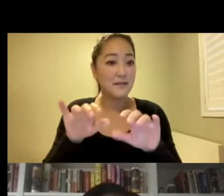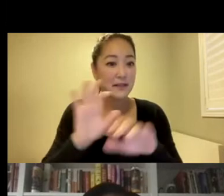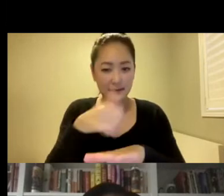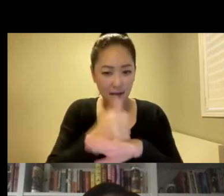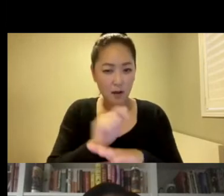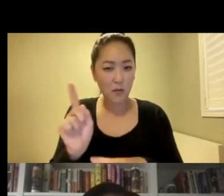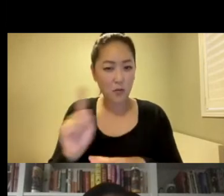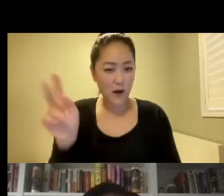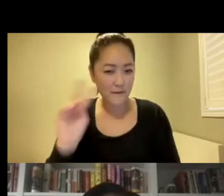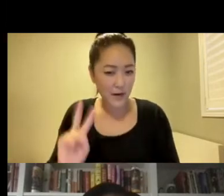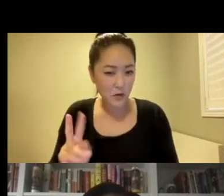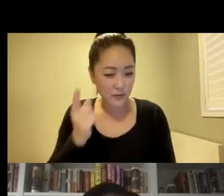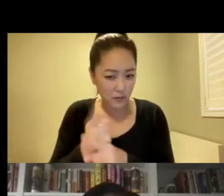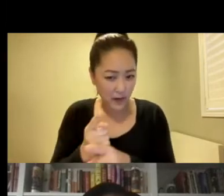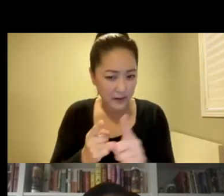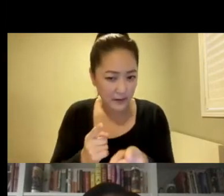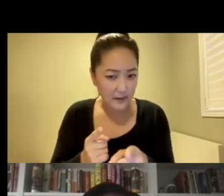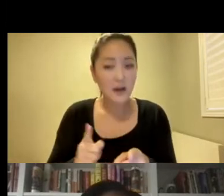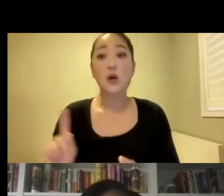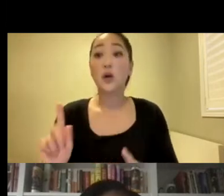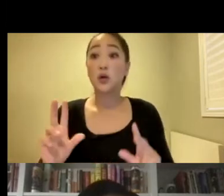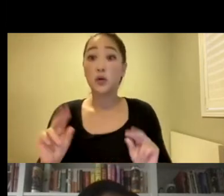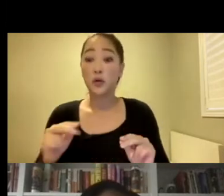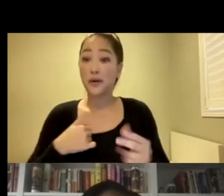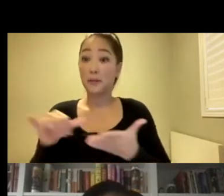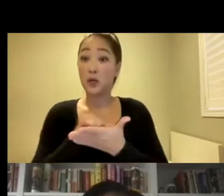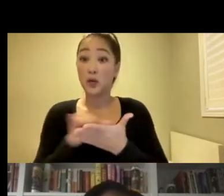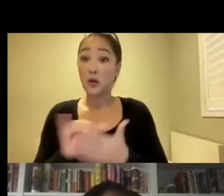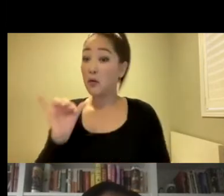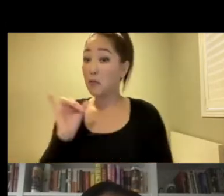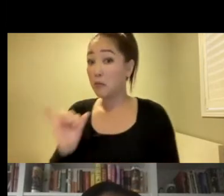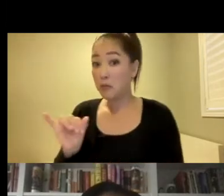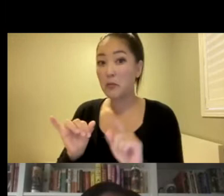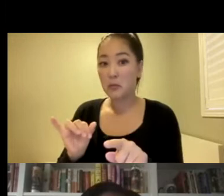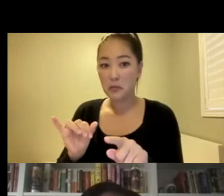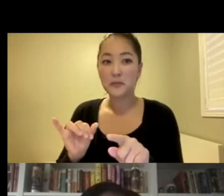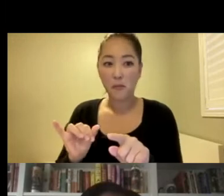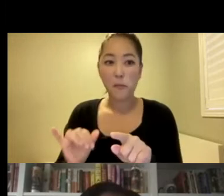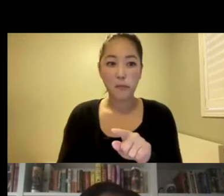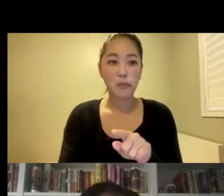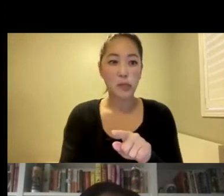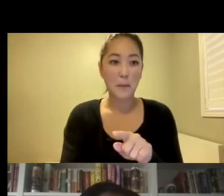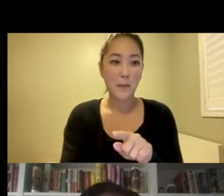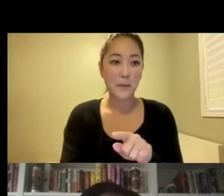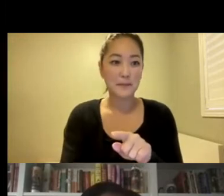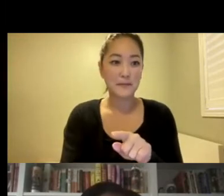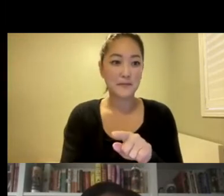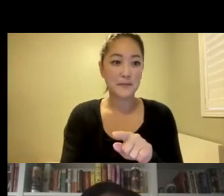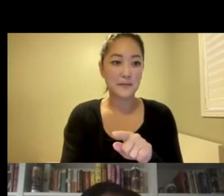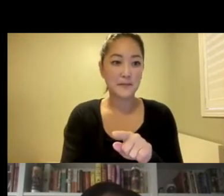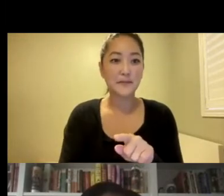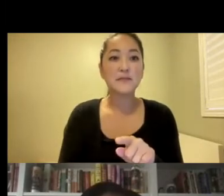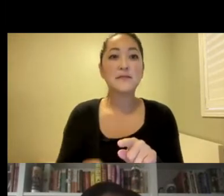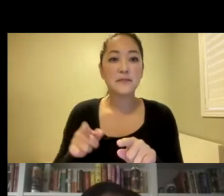right? I'm actually in New York. Okay. Yeah. So tell us about your background. You